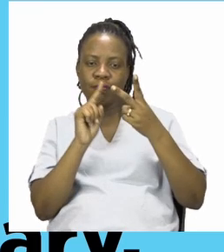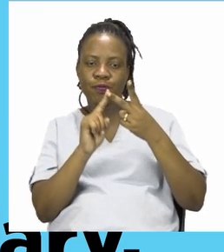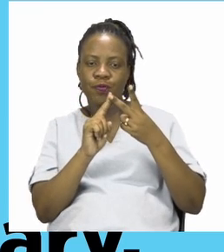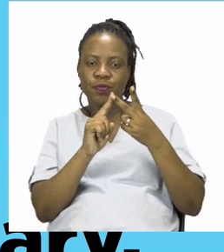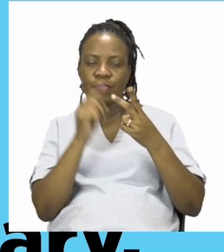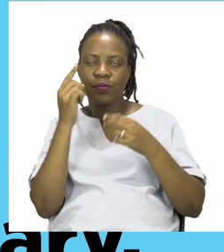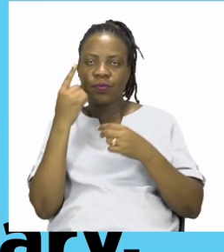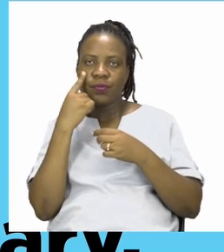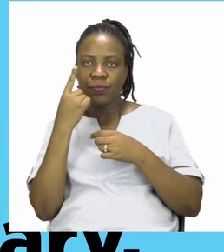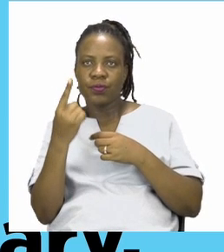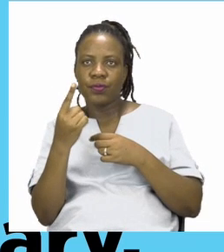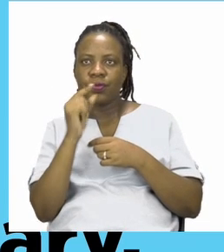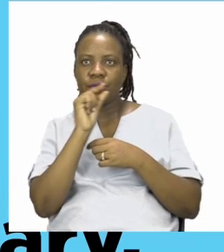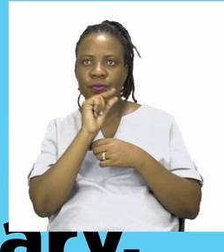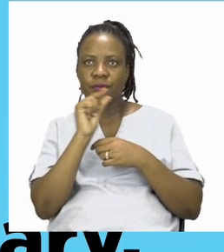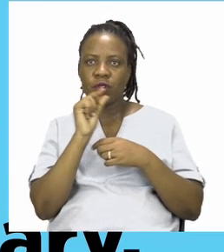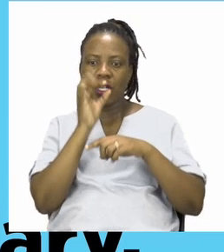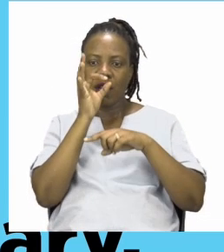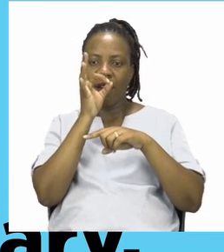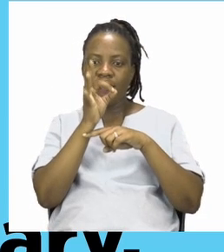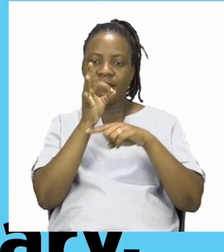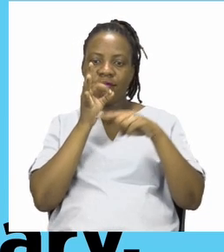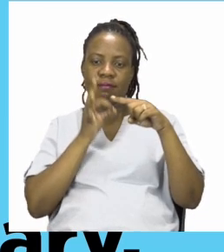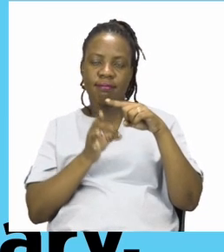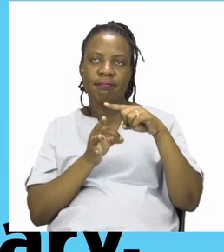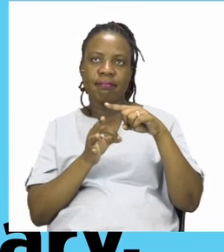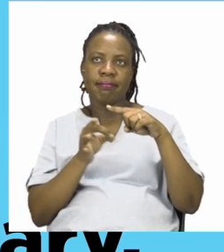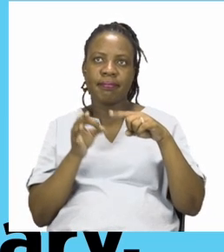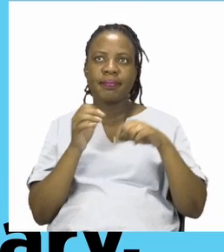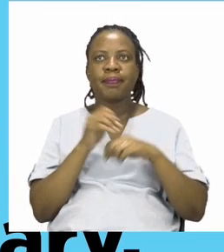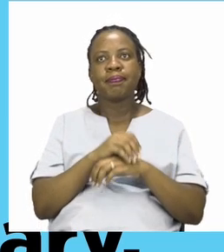words, and fractions.